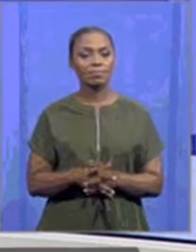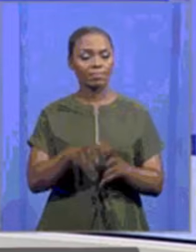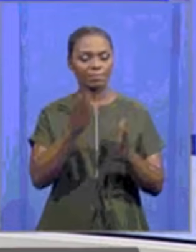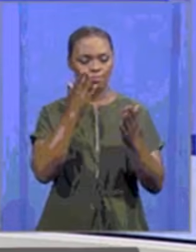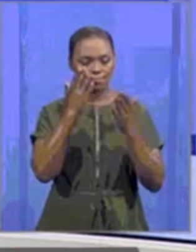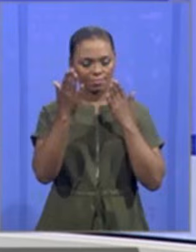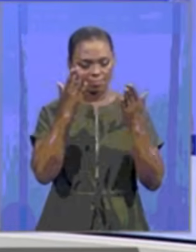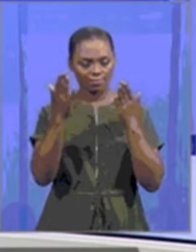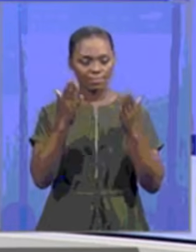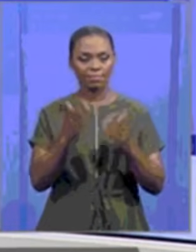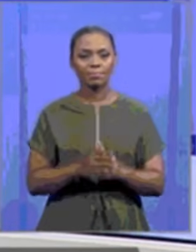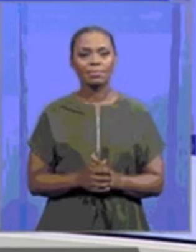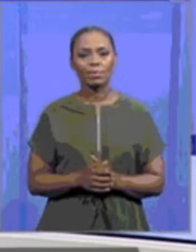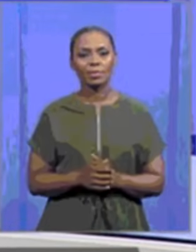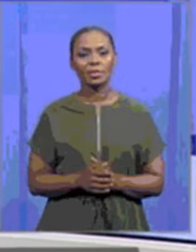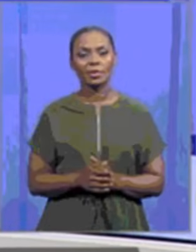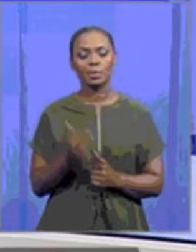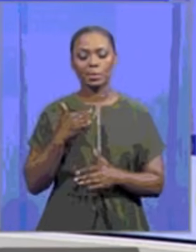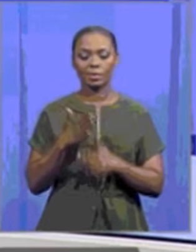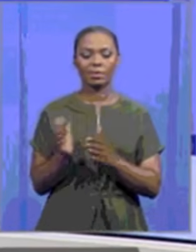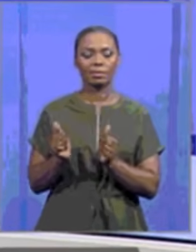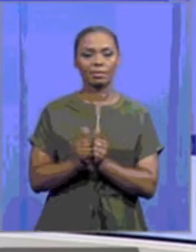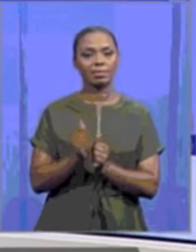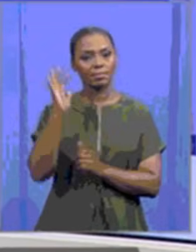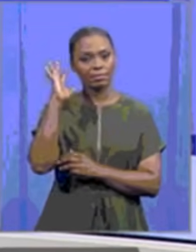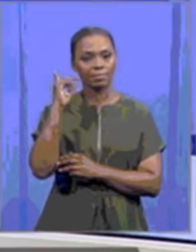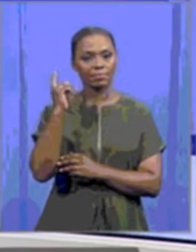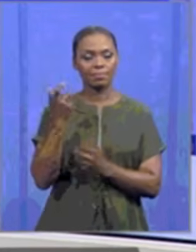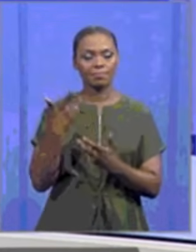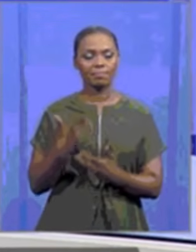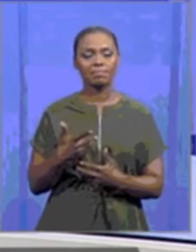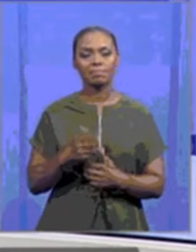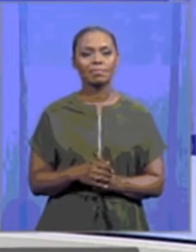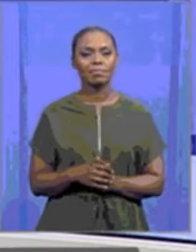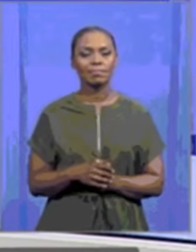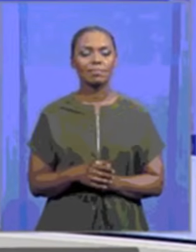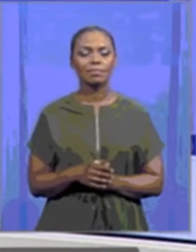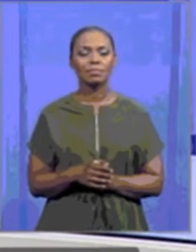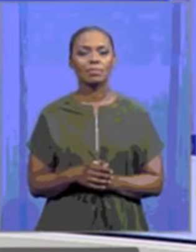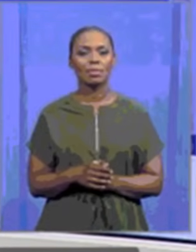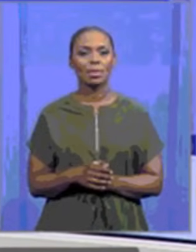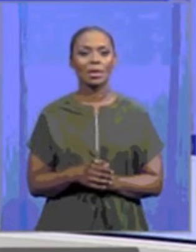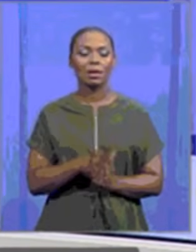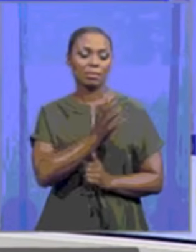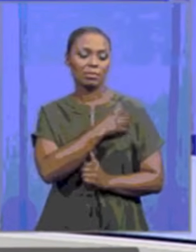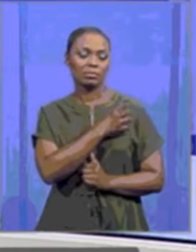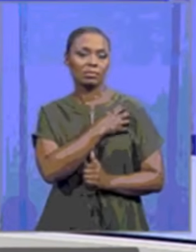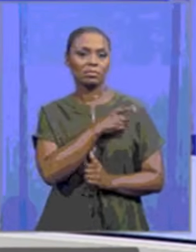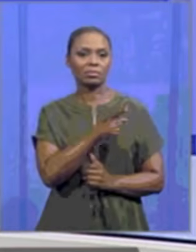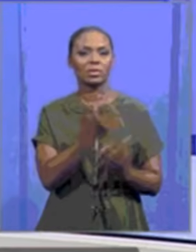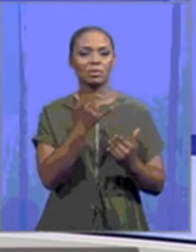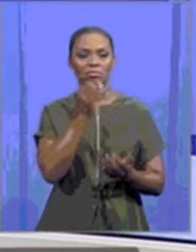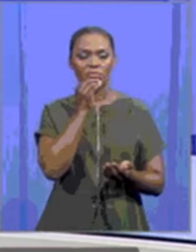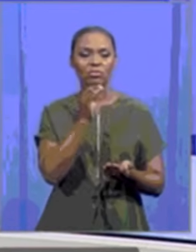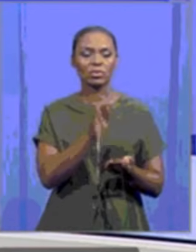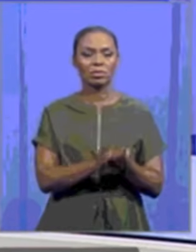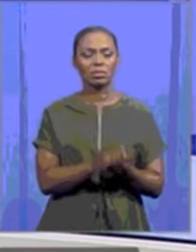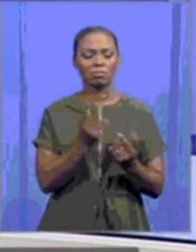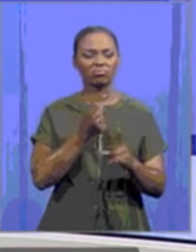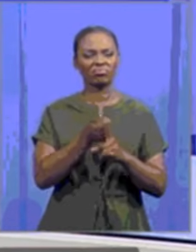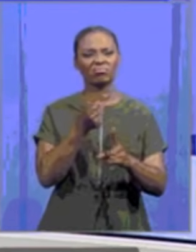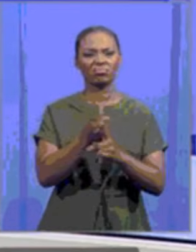Bageshu Thobela ke soretsela le mošomi mmogo Tryphon Ntswelengwe. Ma-Palestina a ikanne go lwa go fihla